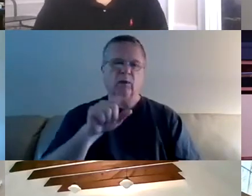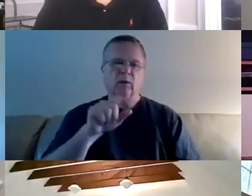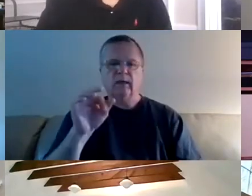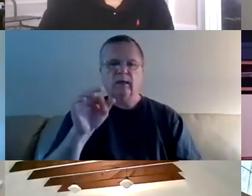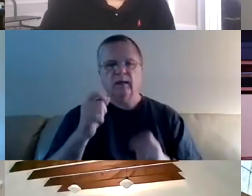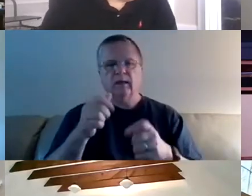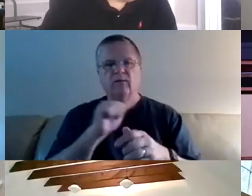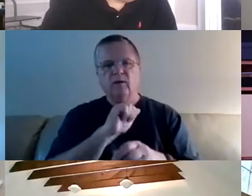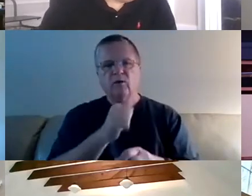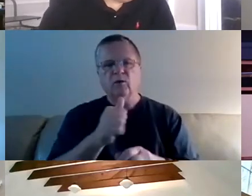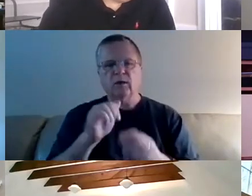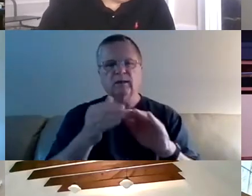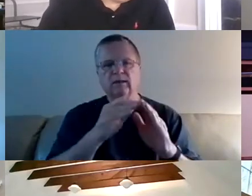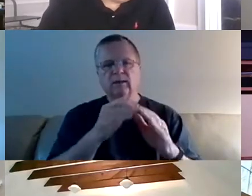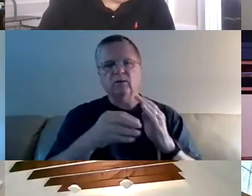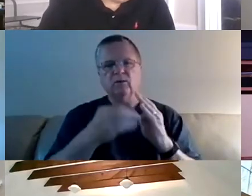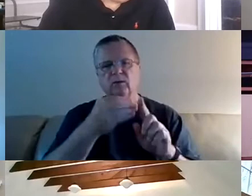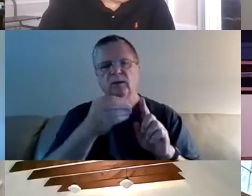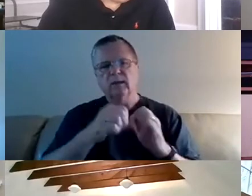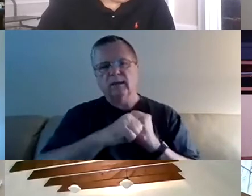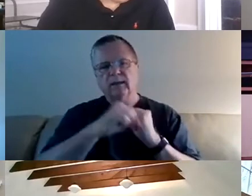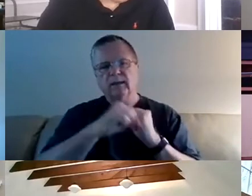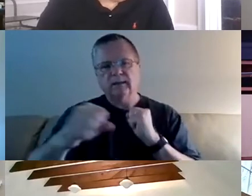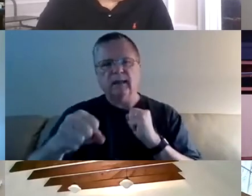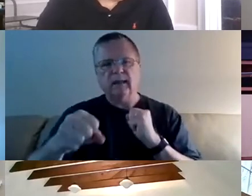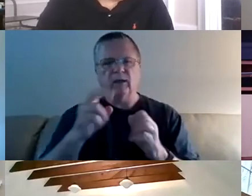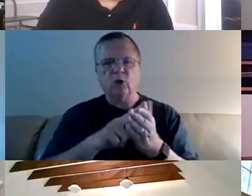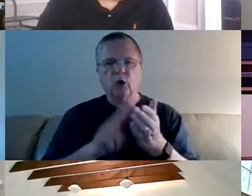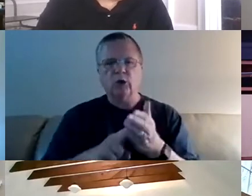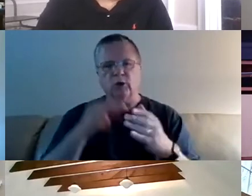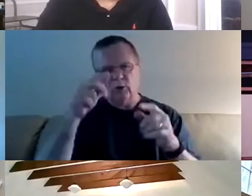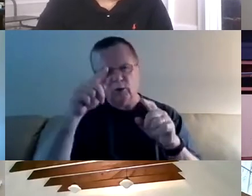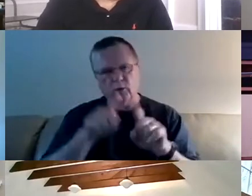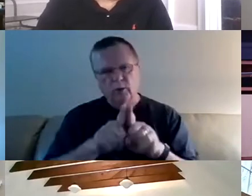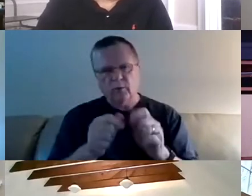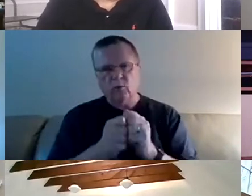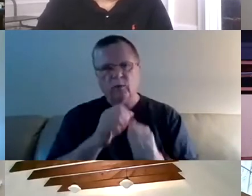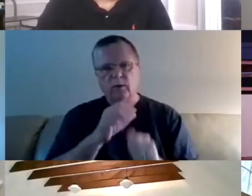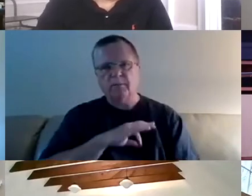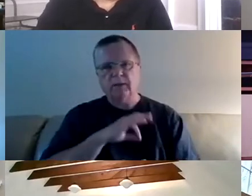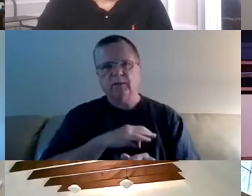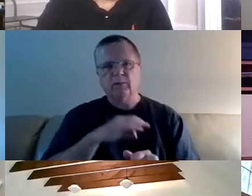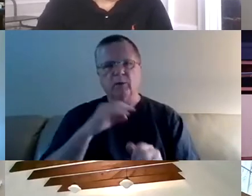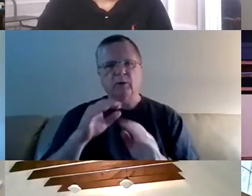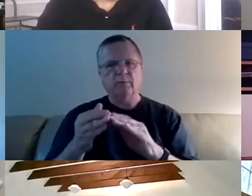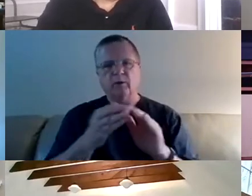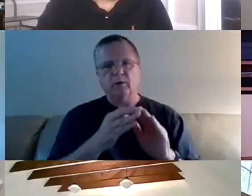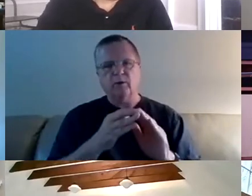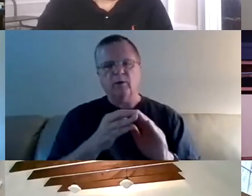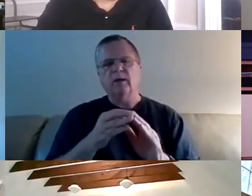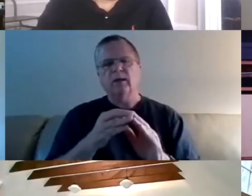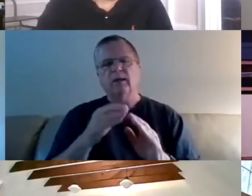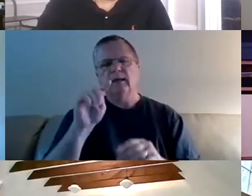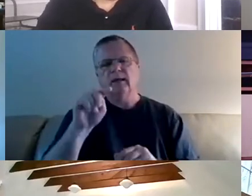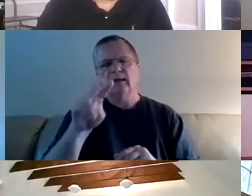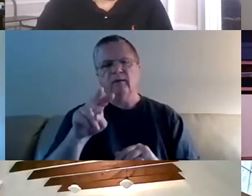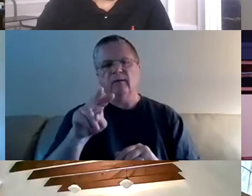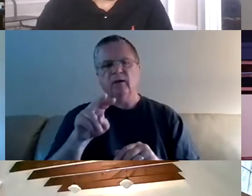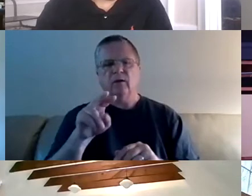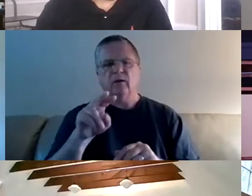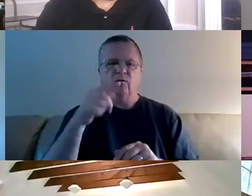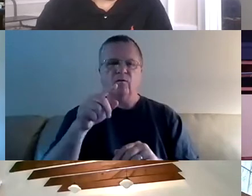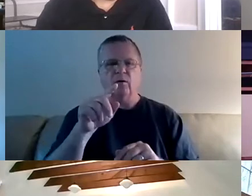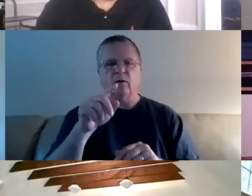to extend a contract or an agreement with Pittsburgh Community Television for public access television services